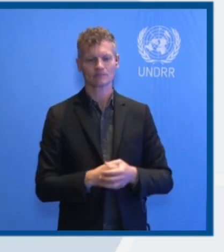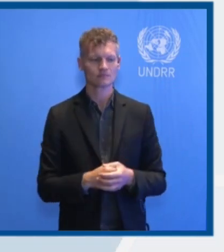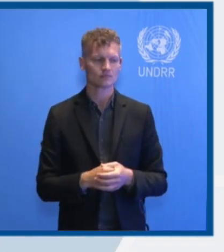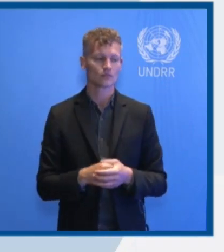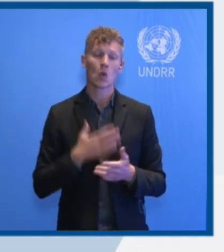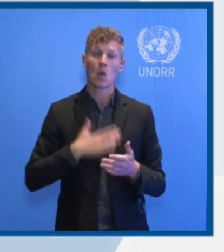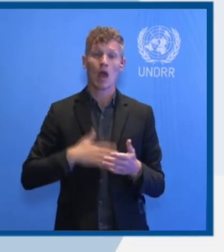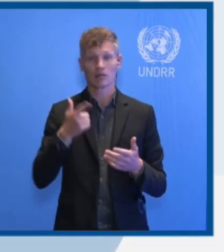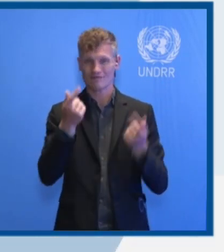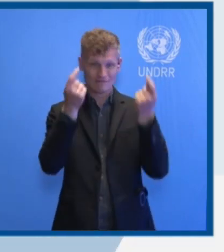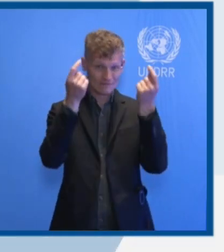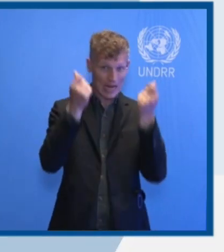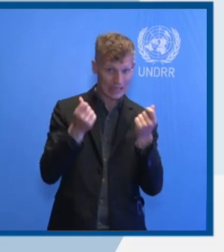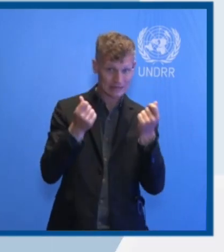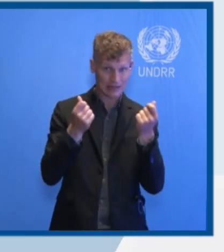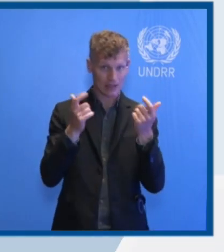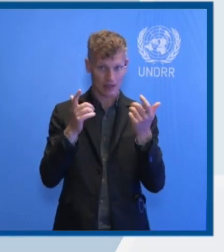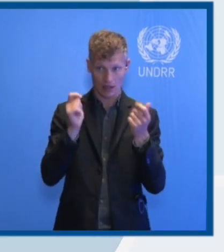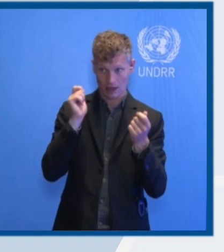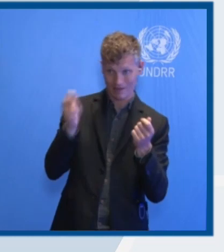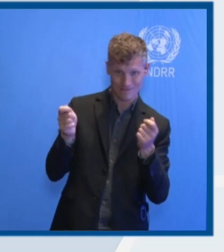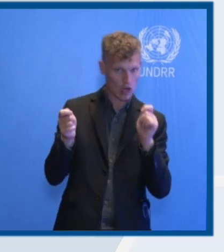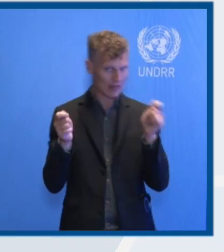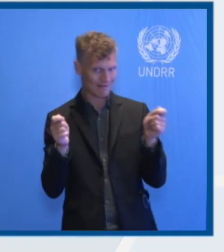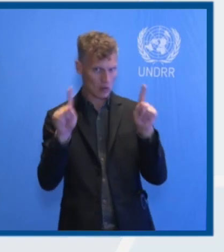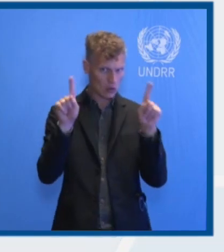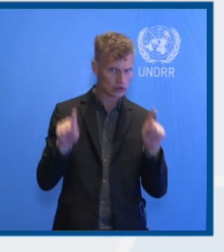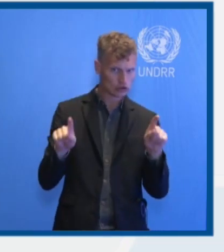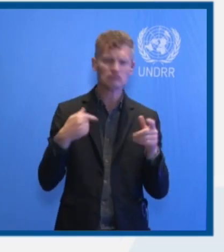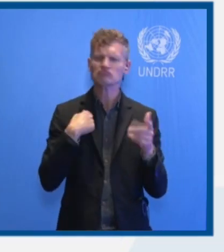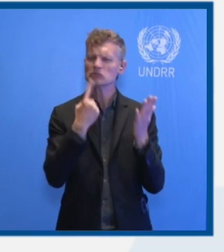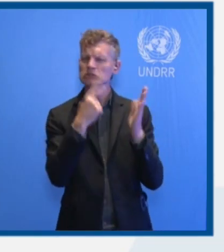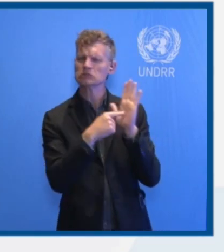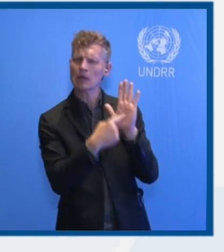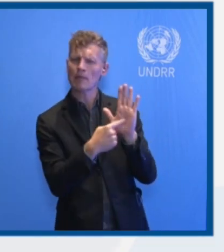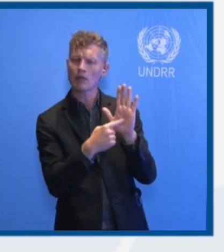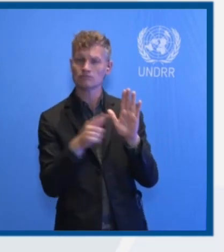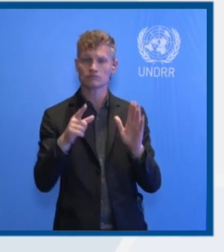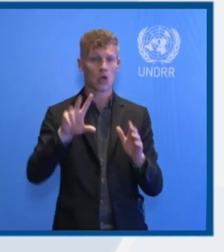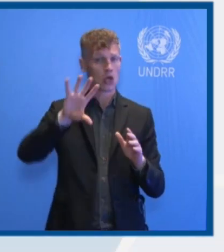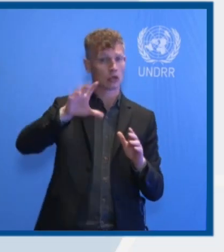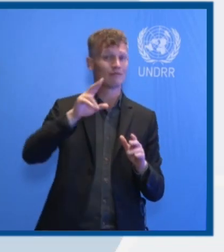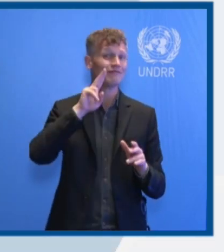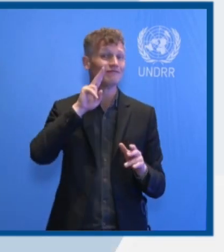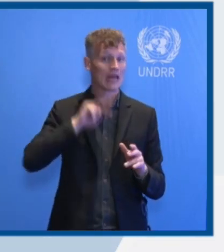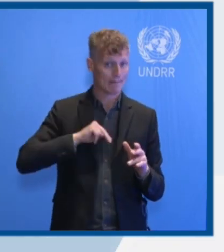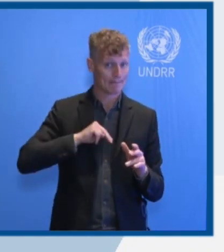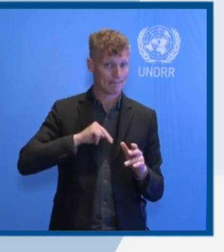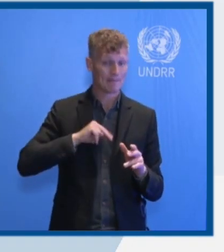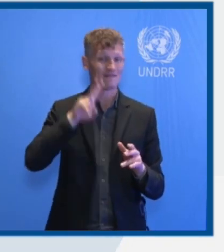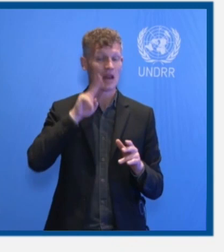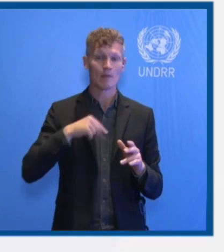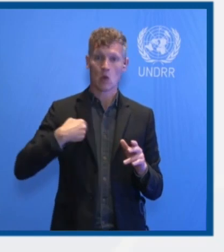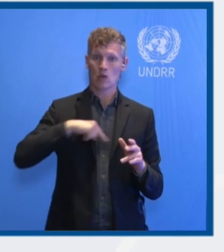allocated. So as a concrete example, in Vietnam, we had estimated that typhoon and storm